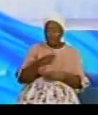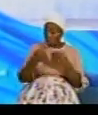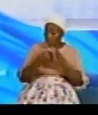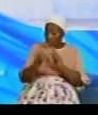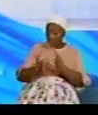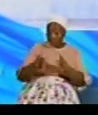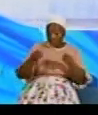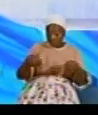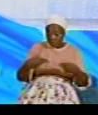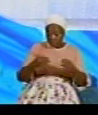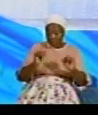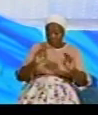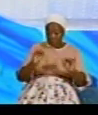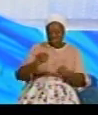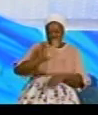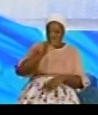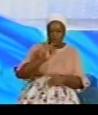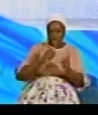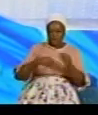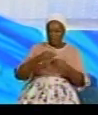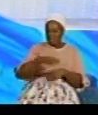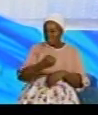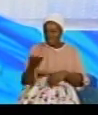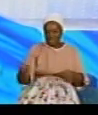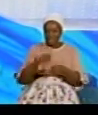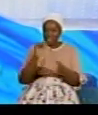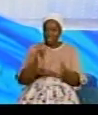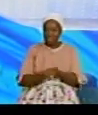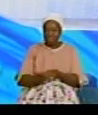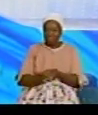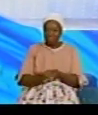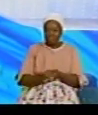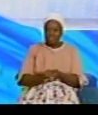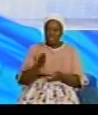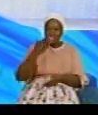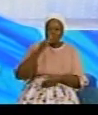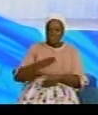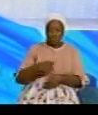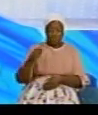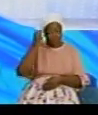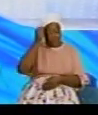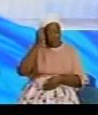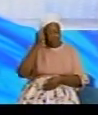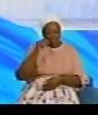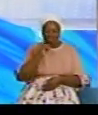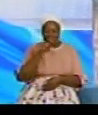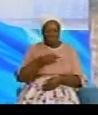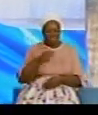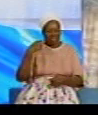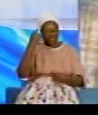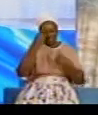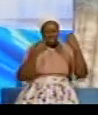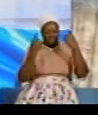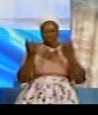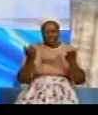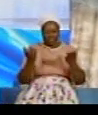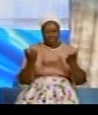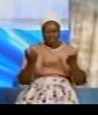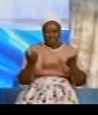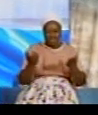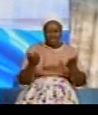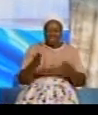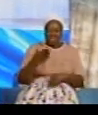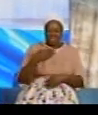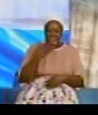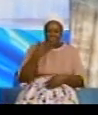like that. For them, evil thoughts, not their concern. Adulteries, not their concerns. Fornications,